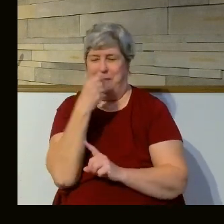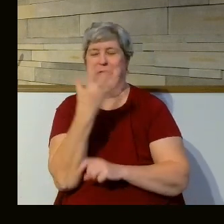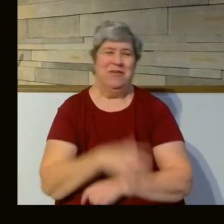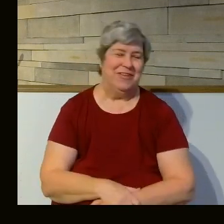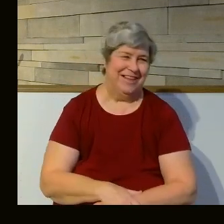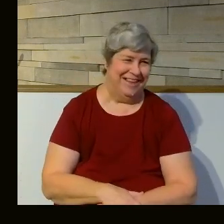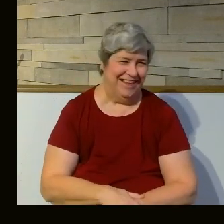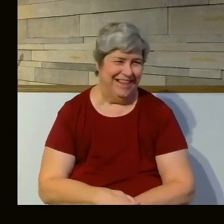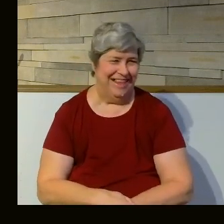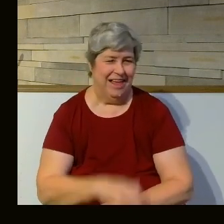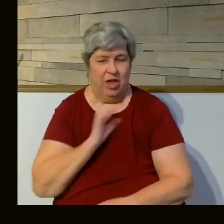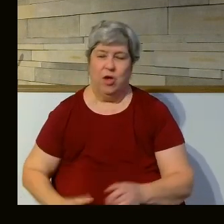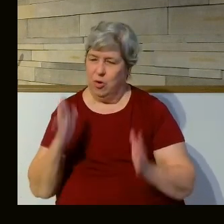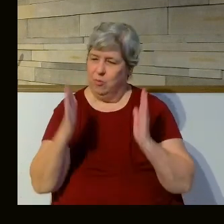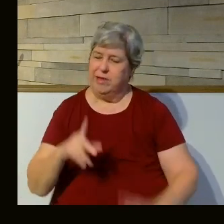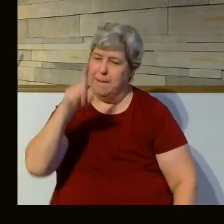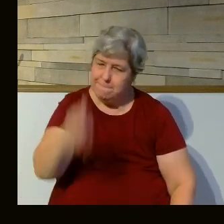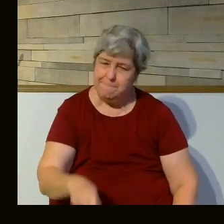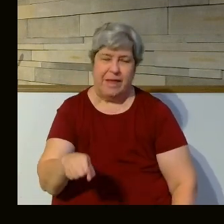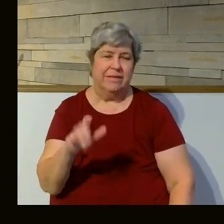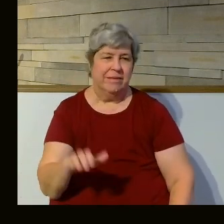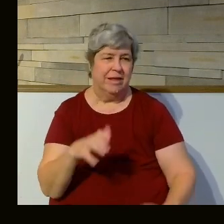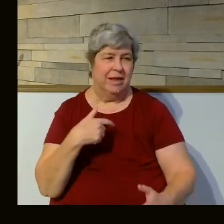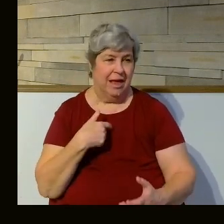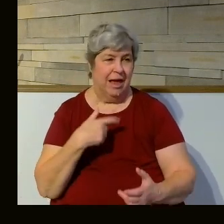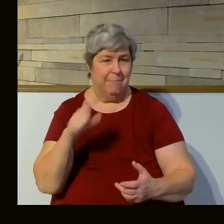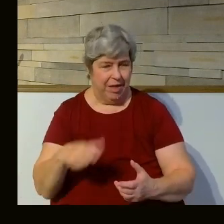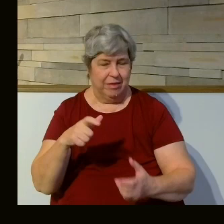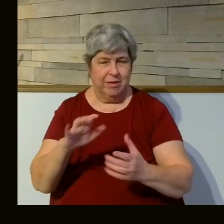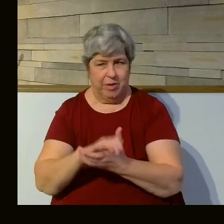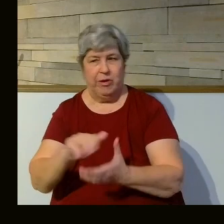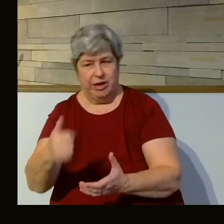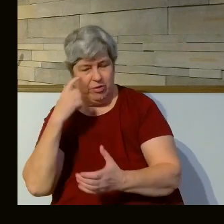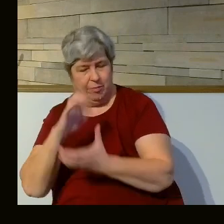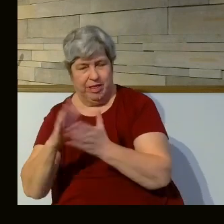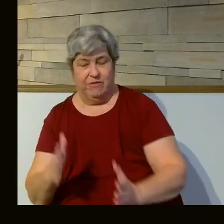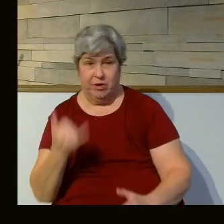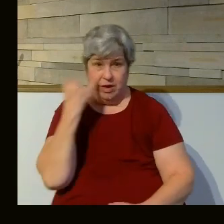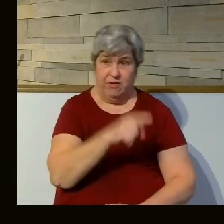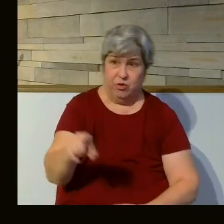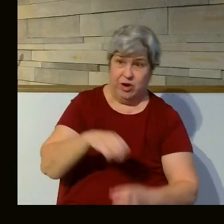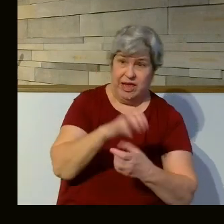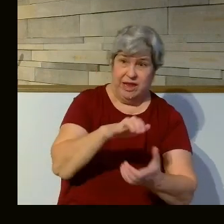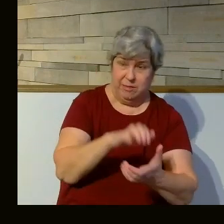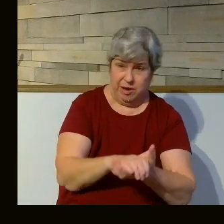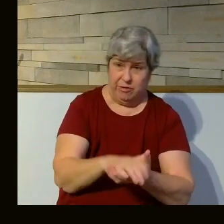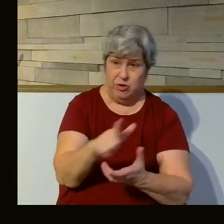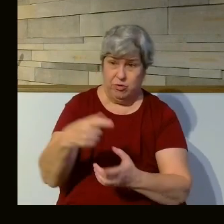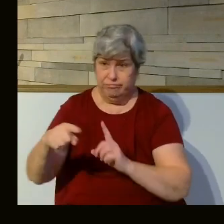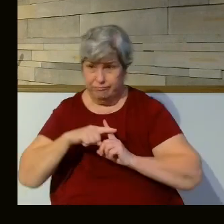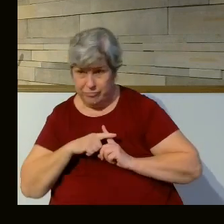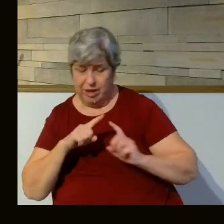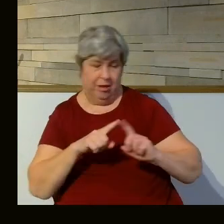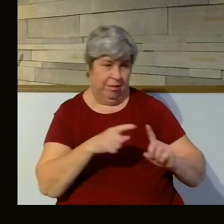Christian was a given for me. A believer was a given. By the way, if you're in a marriage that you're saved and your spouse